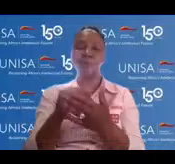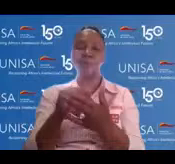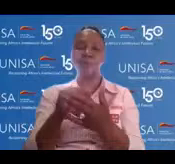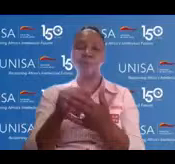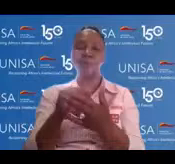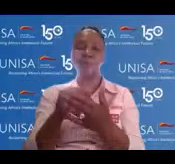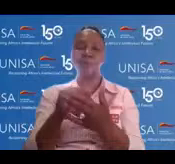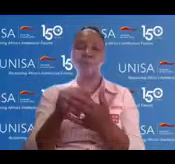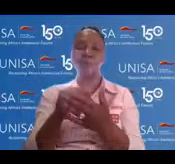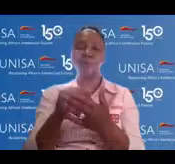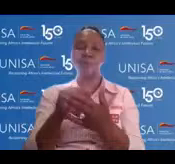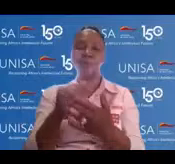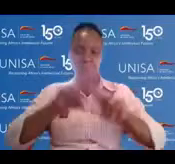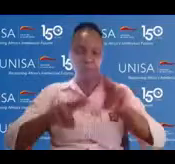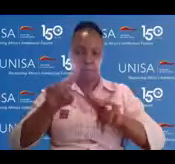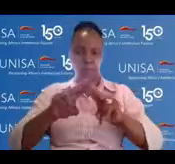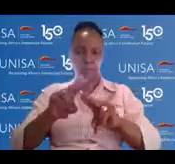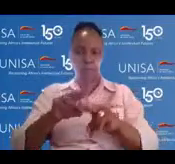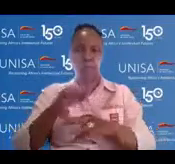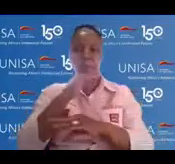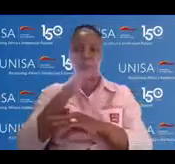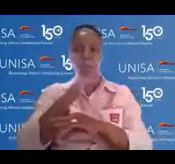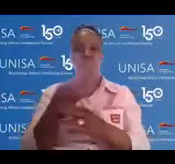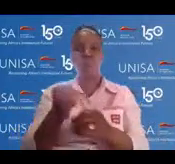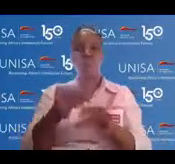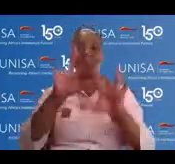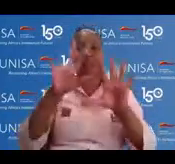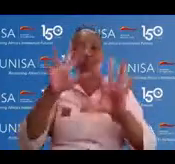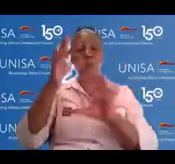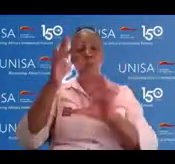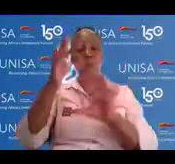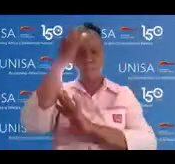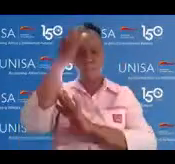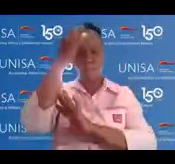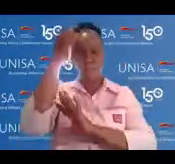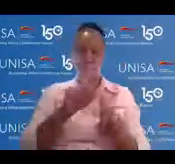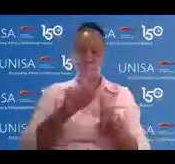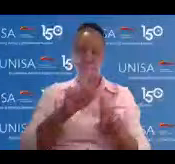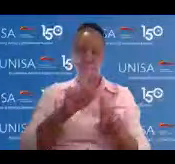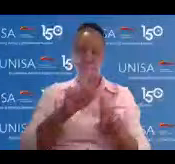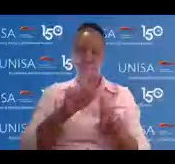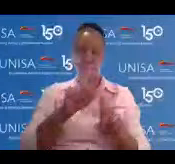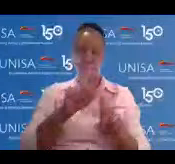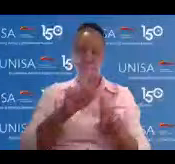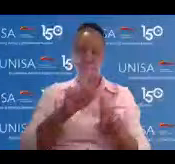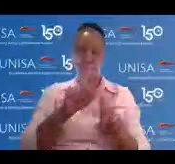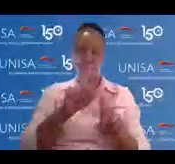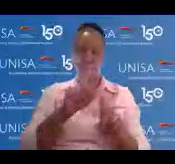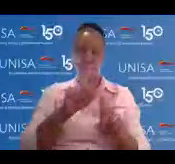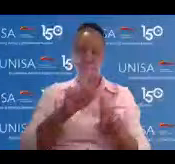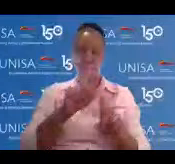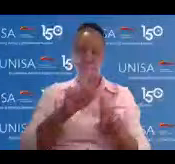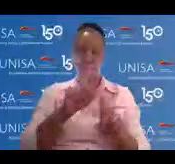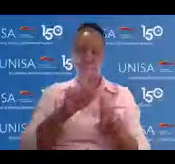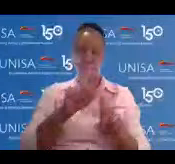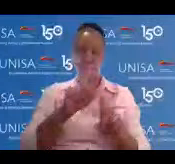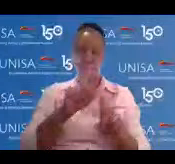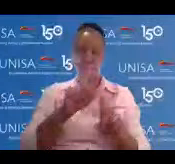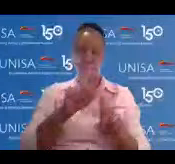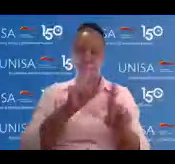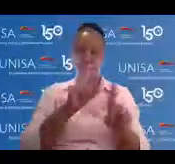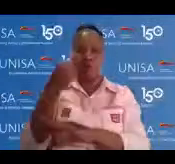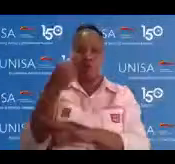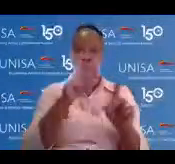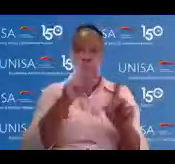then you have 10 minutes to take your photos of your script, which is time sensitive. So I suggest that you take the photos of your script and that